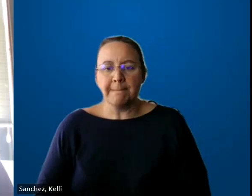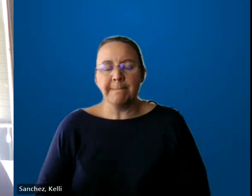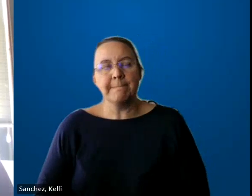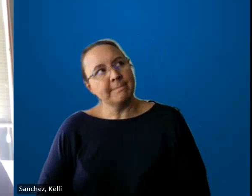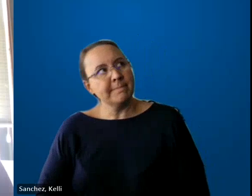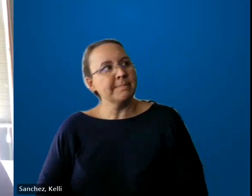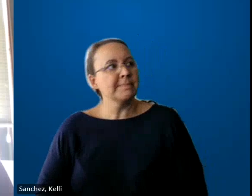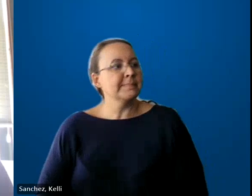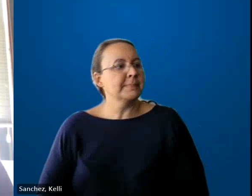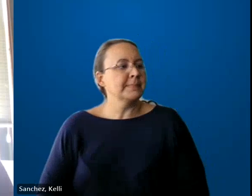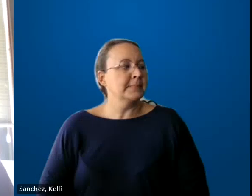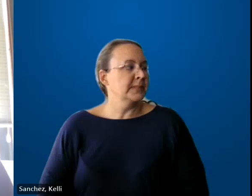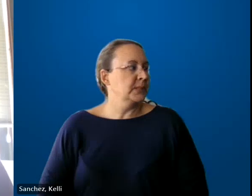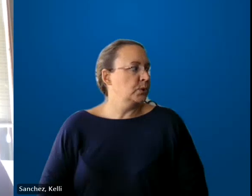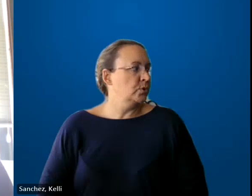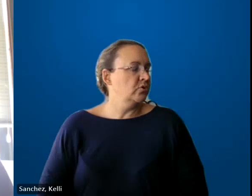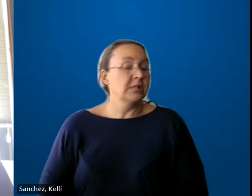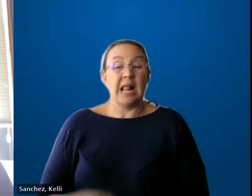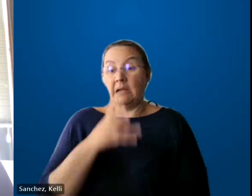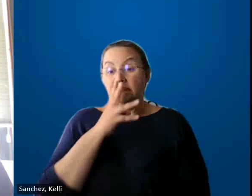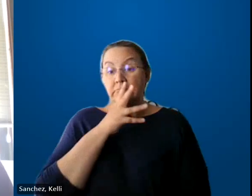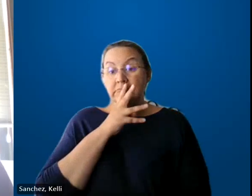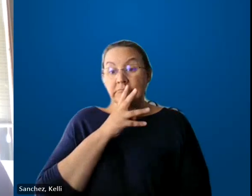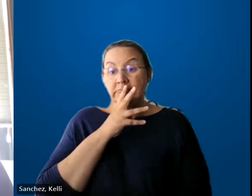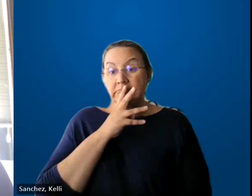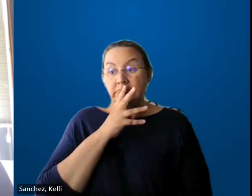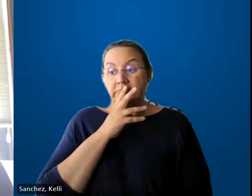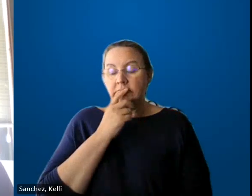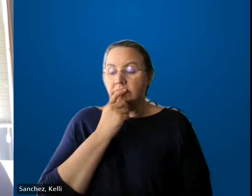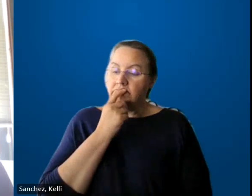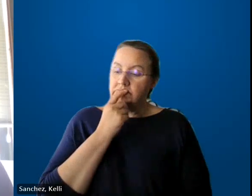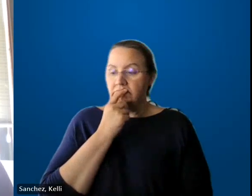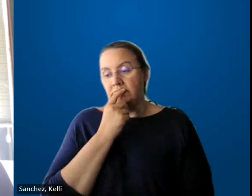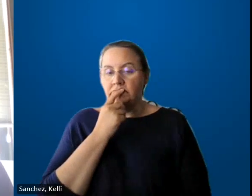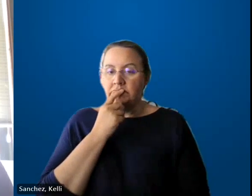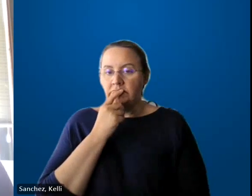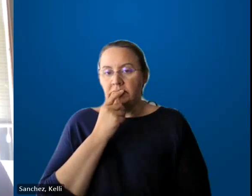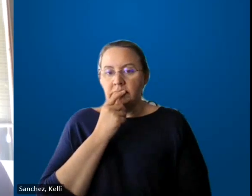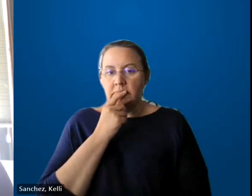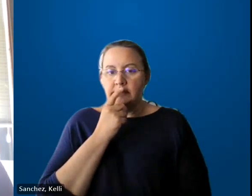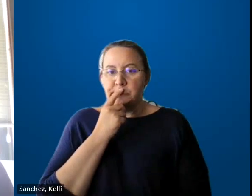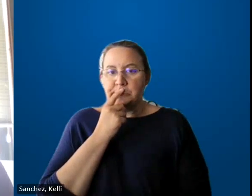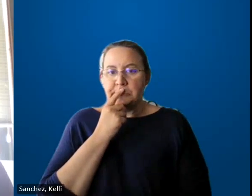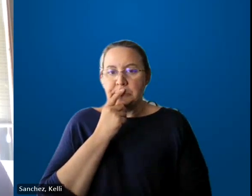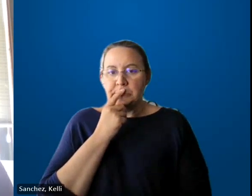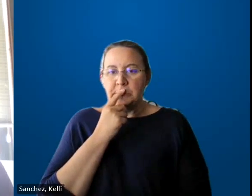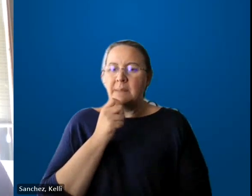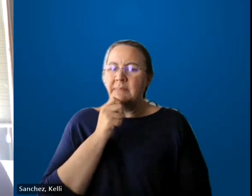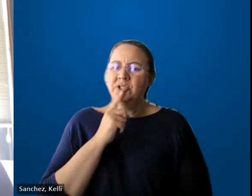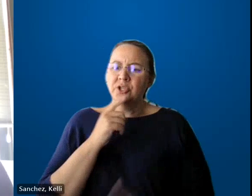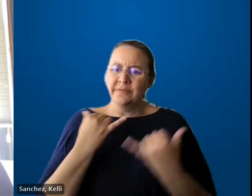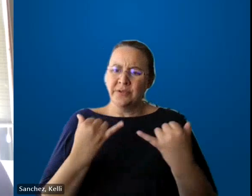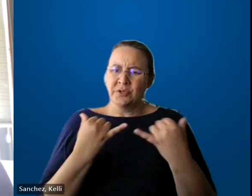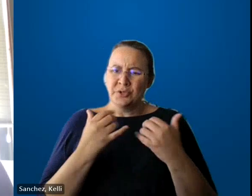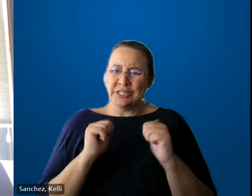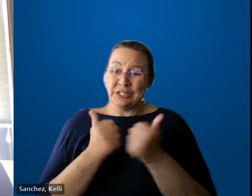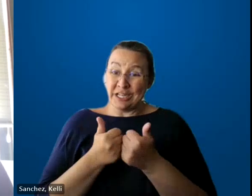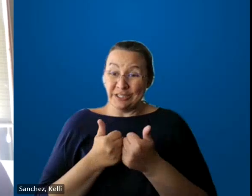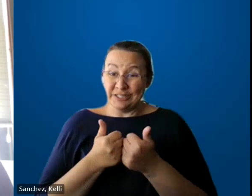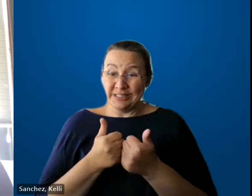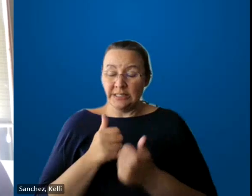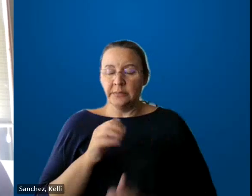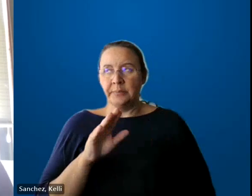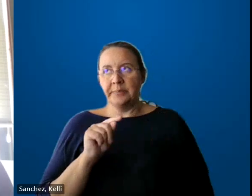Um, well, I'll speak. I'm not sure of the uh, current challenges,